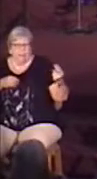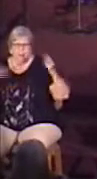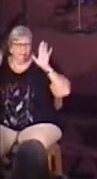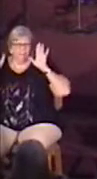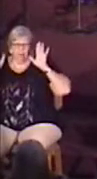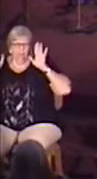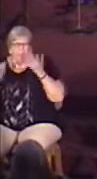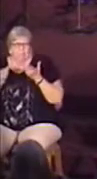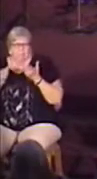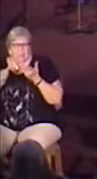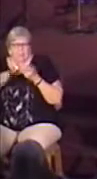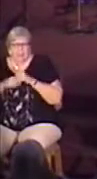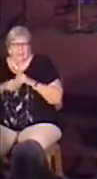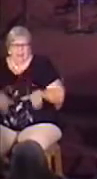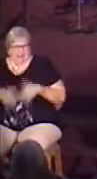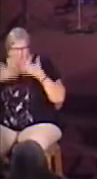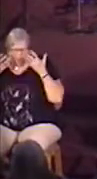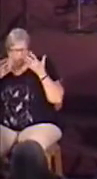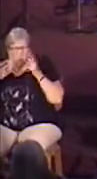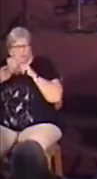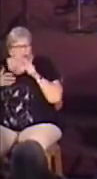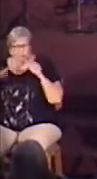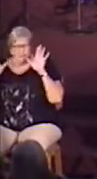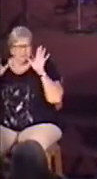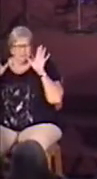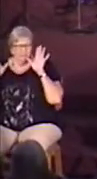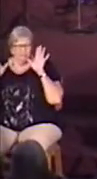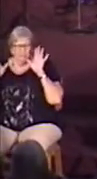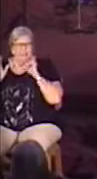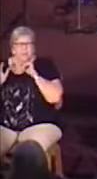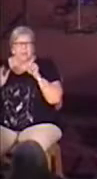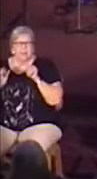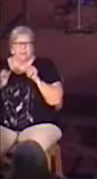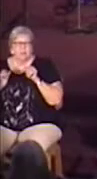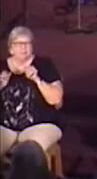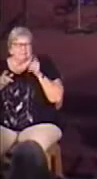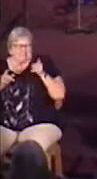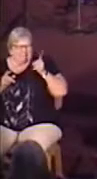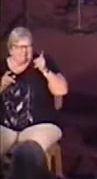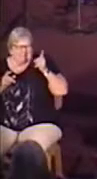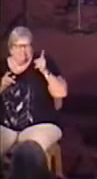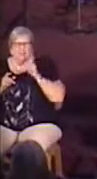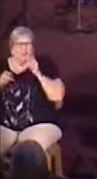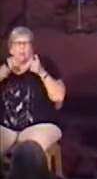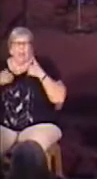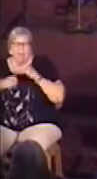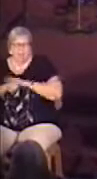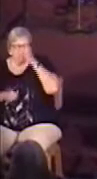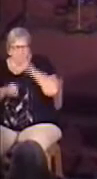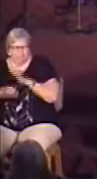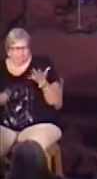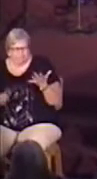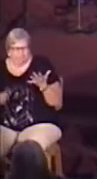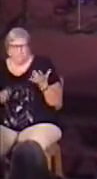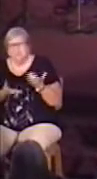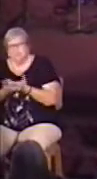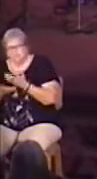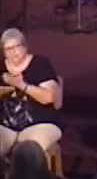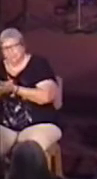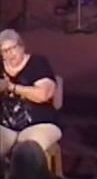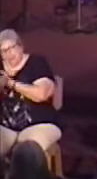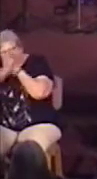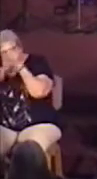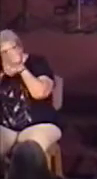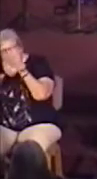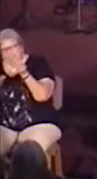quit in a rage of anger. Don't give up. Don't lash out. Don't have an outburst. Gather the facts,